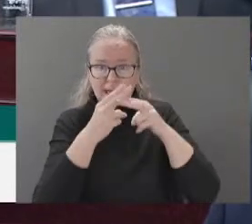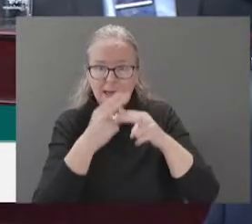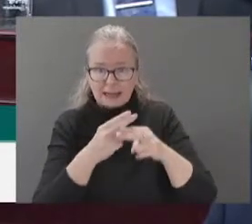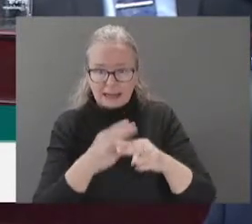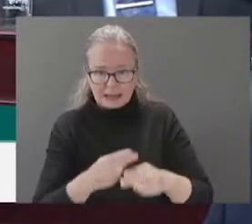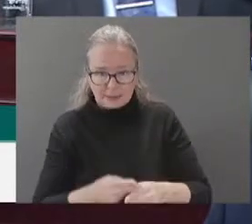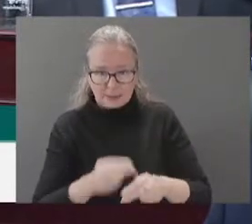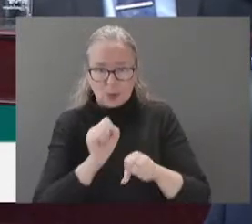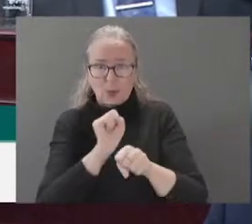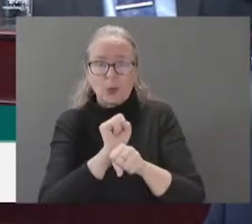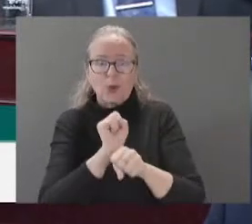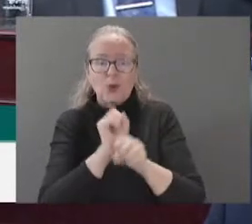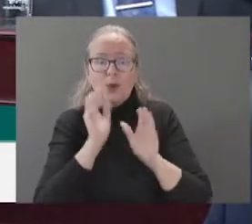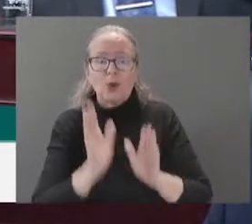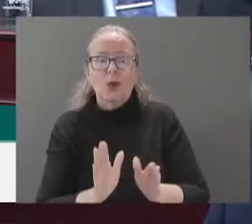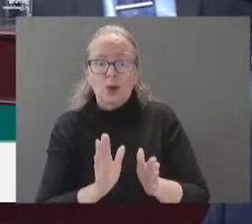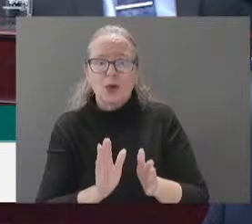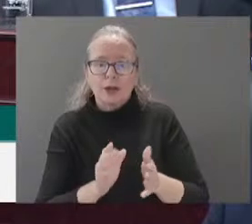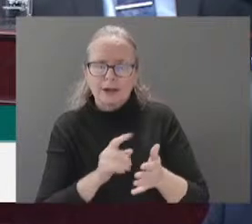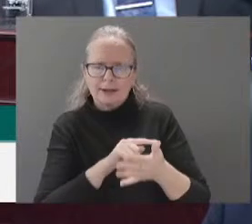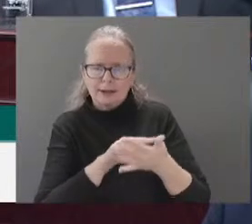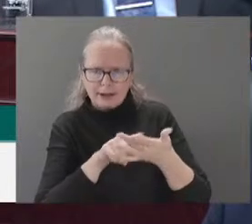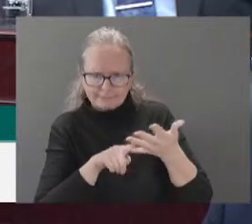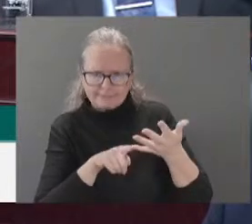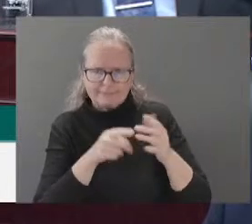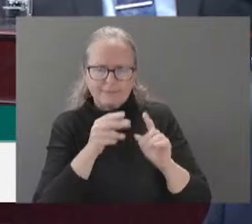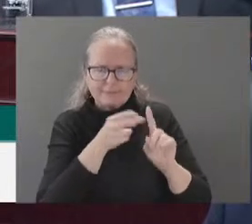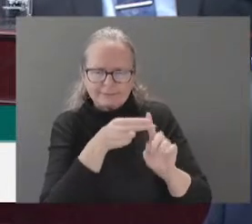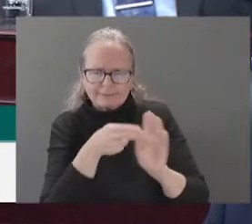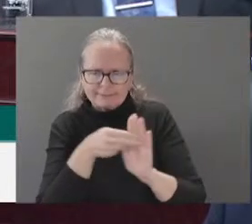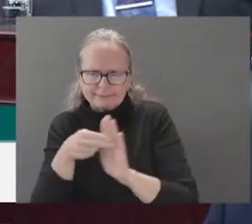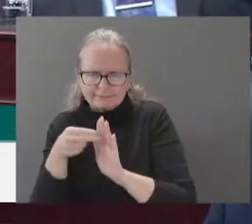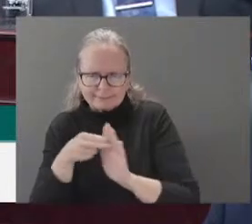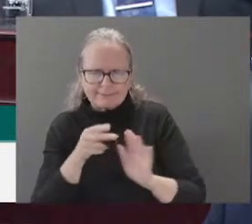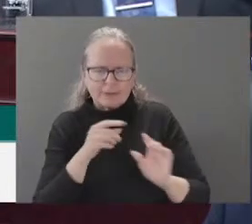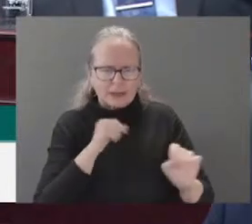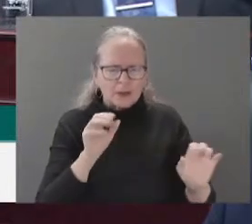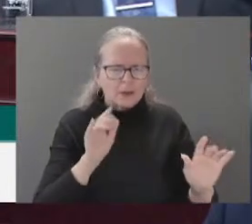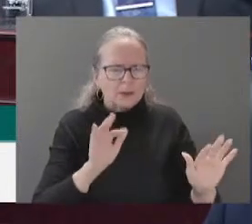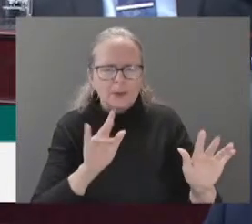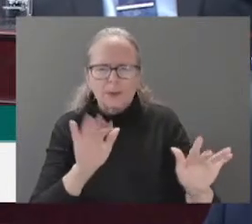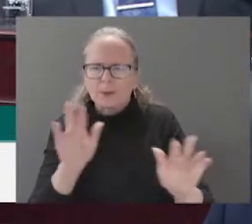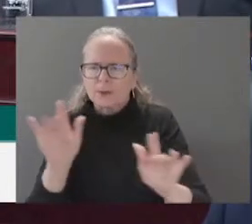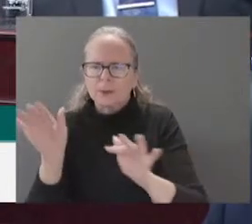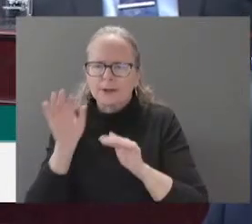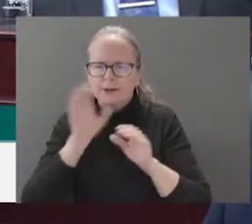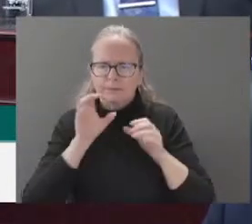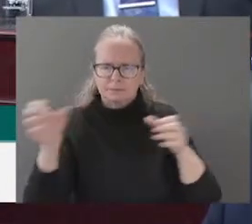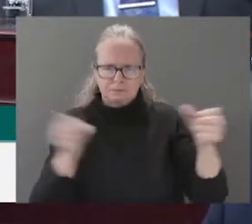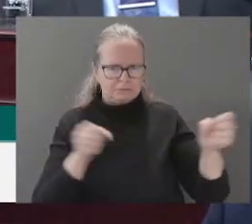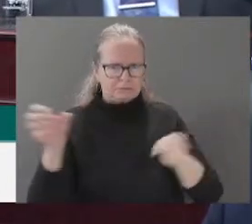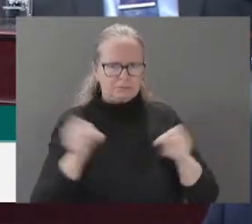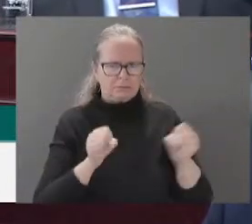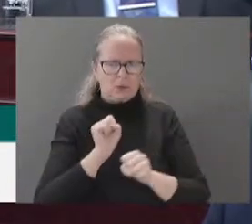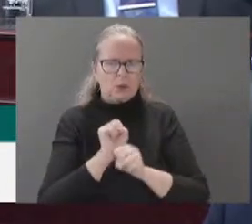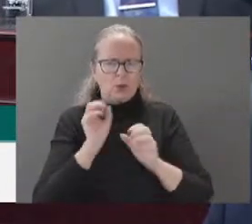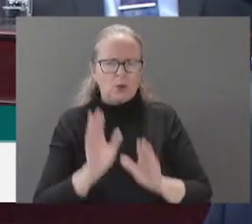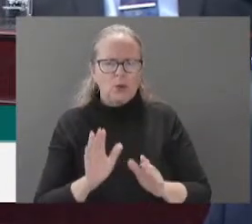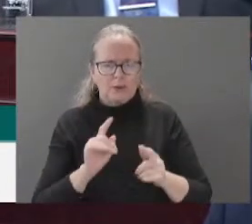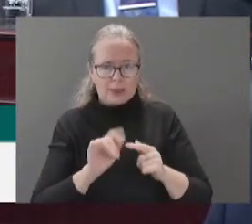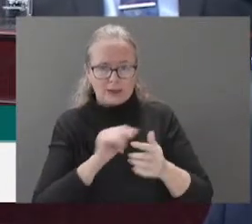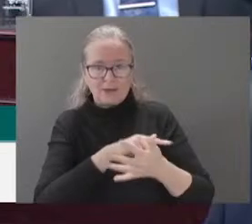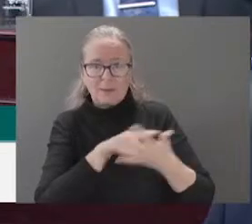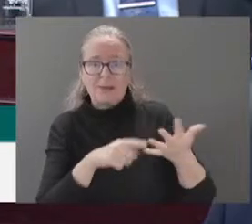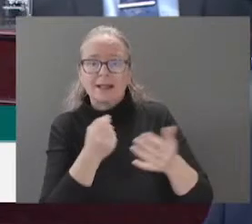stakeholders and reflect current High needs in this sector workers in these jobs have unique skill sets including needed soft